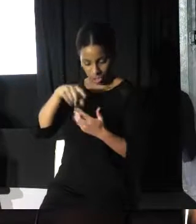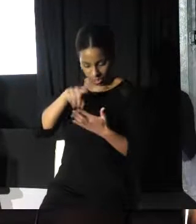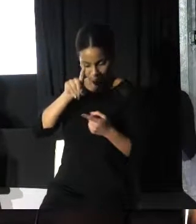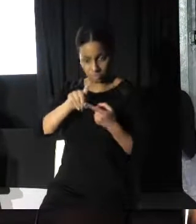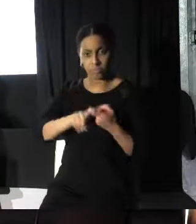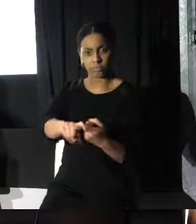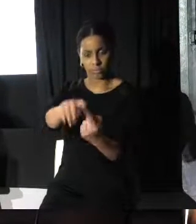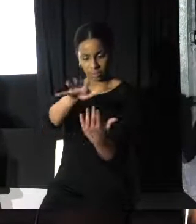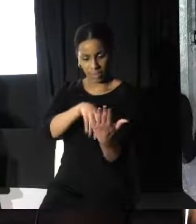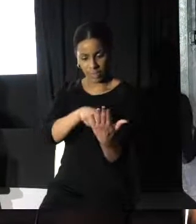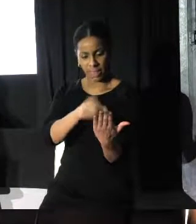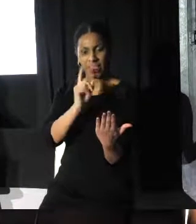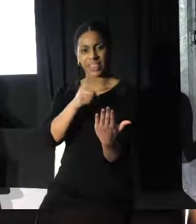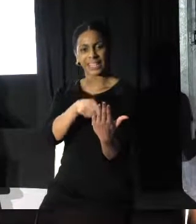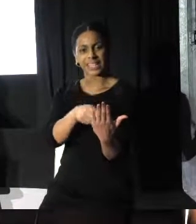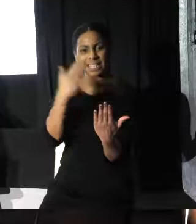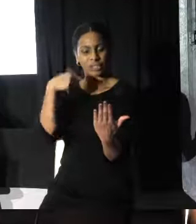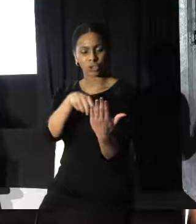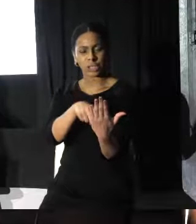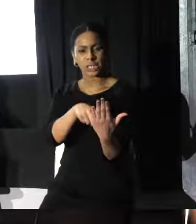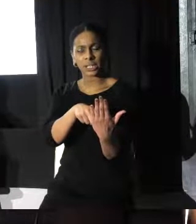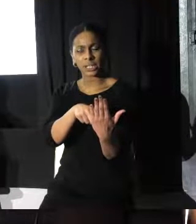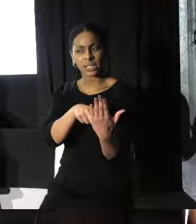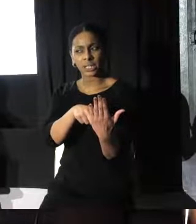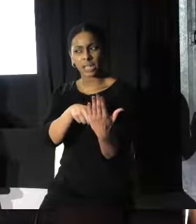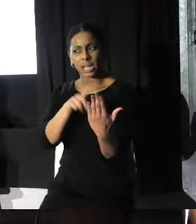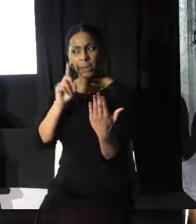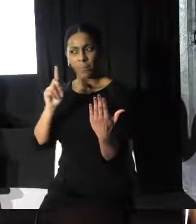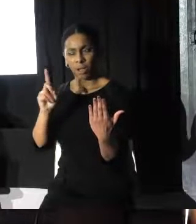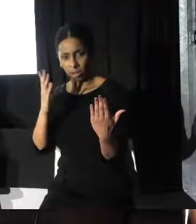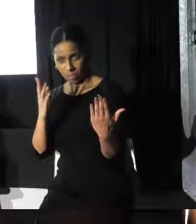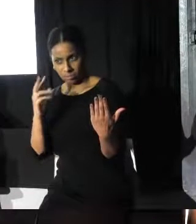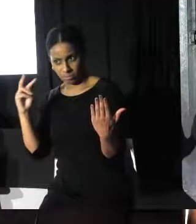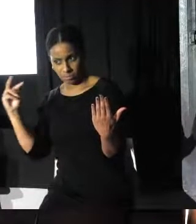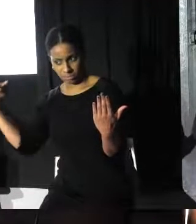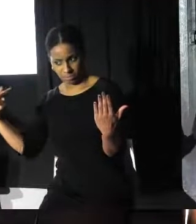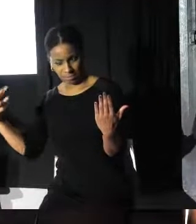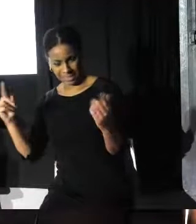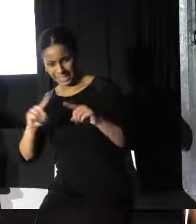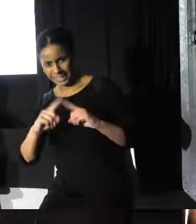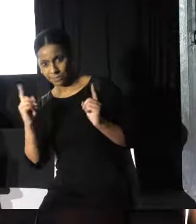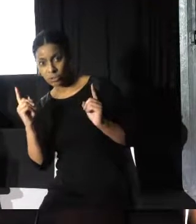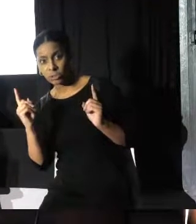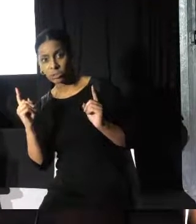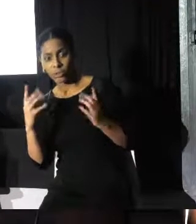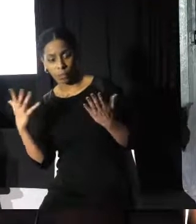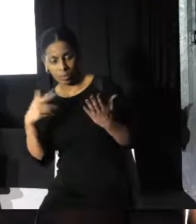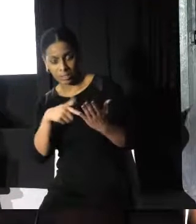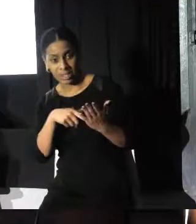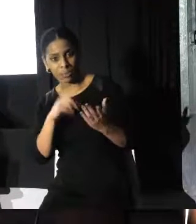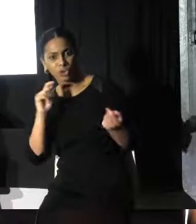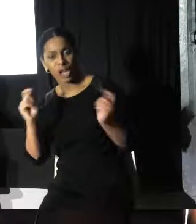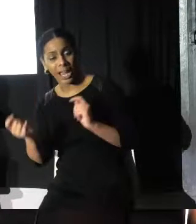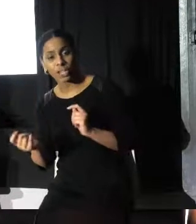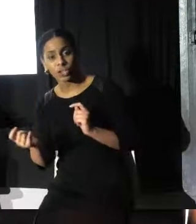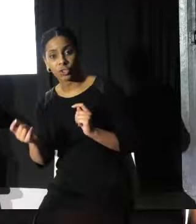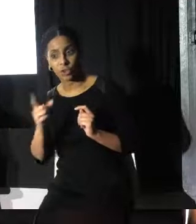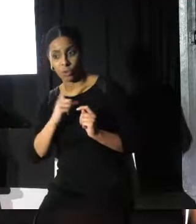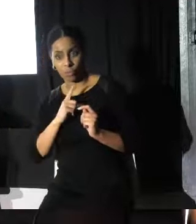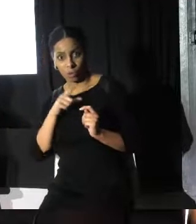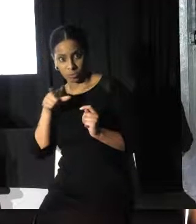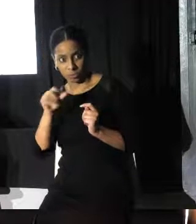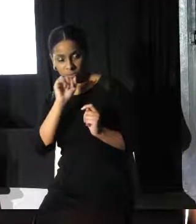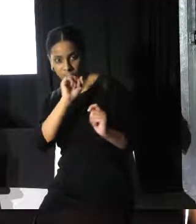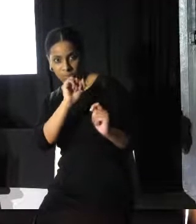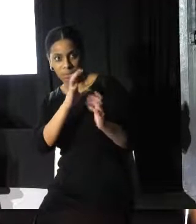that changes, then fundamental things change, because that model of cultural whiteness that's been written into how we think